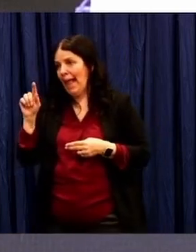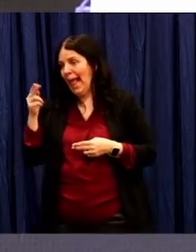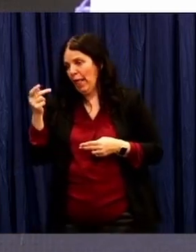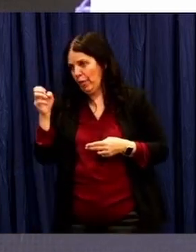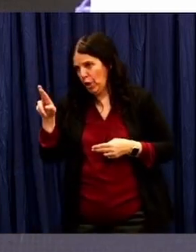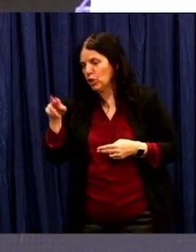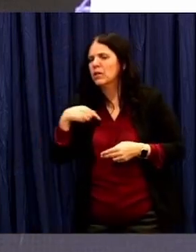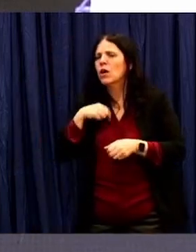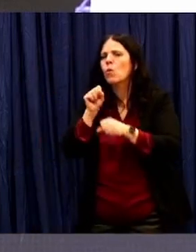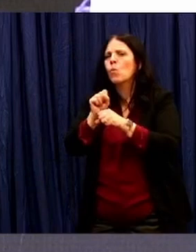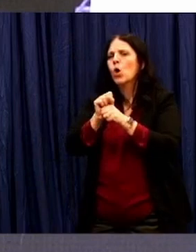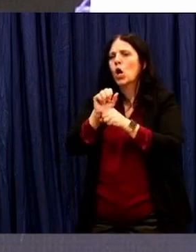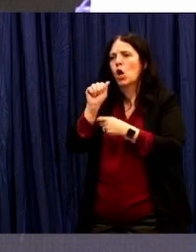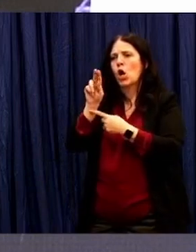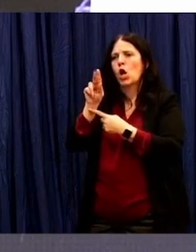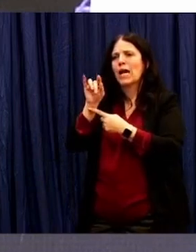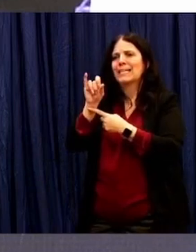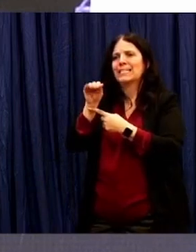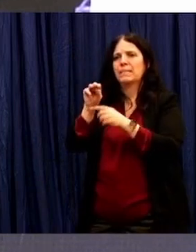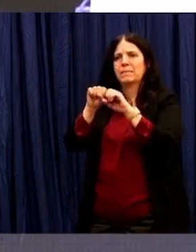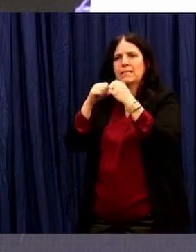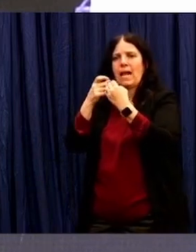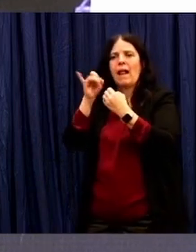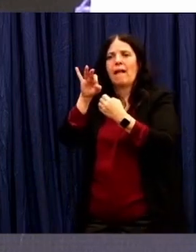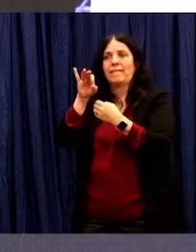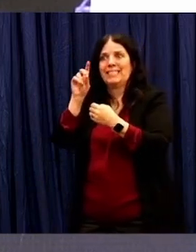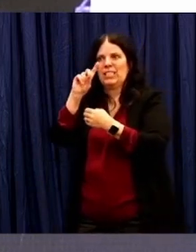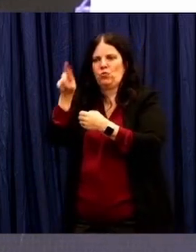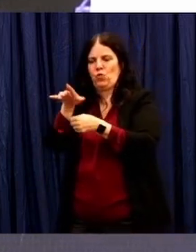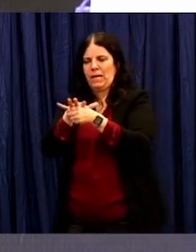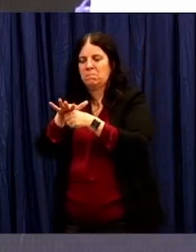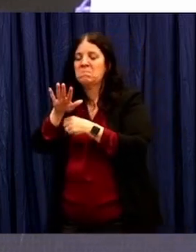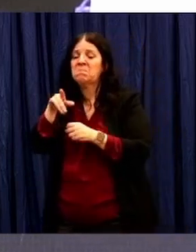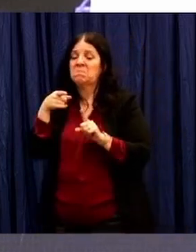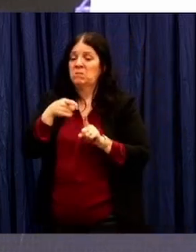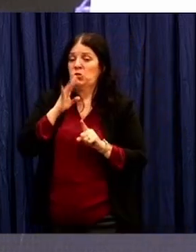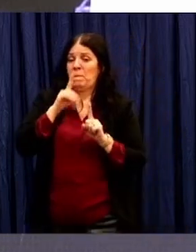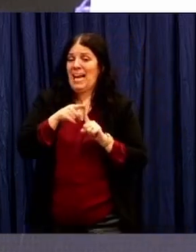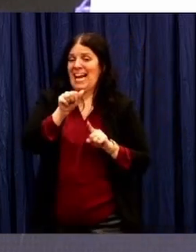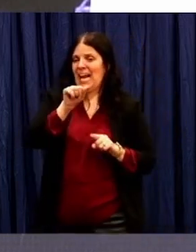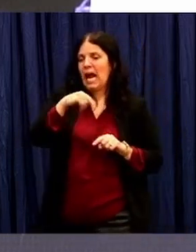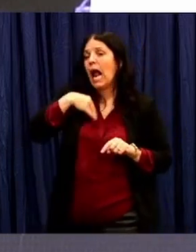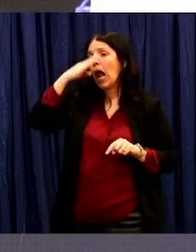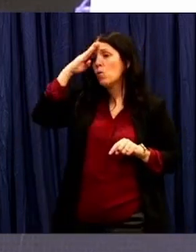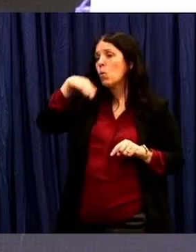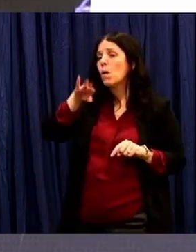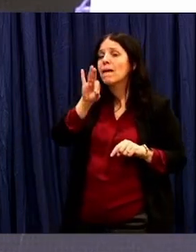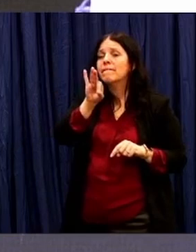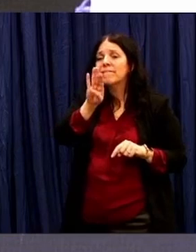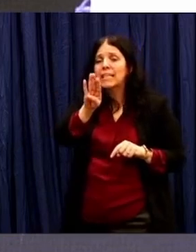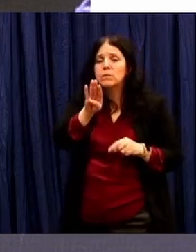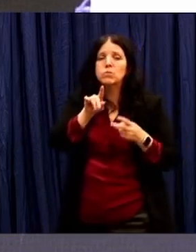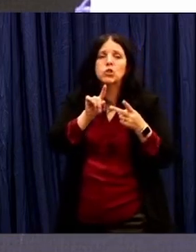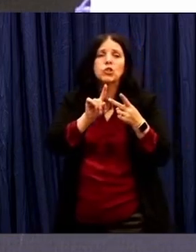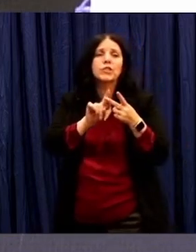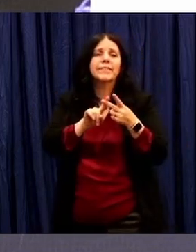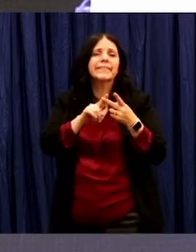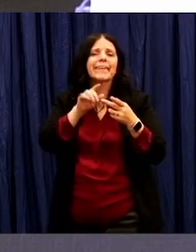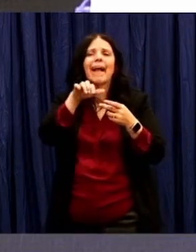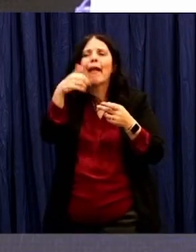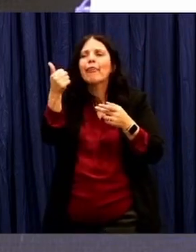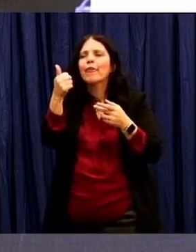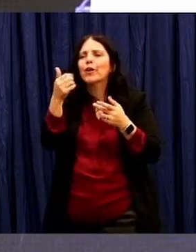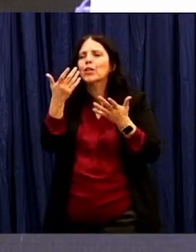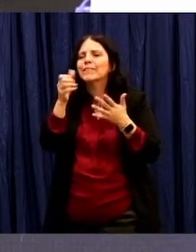regards to AI, I know that Facebook and other applications like that have used AI services to